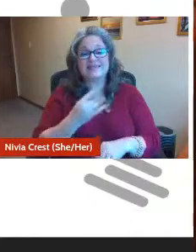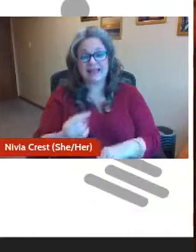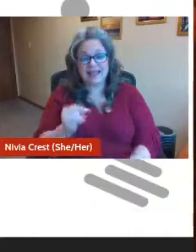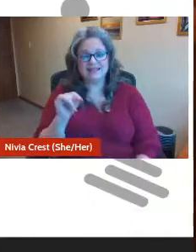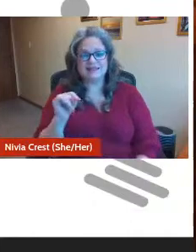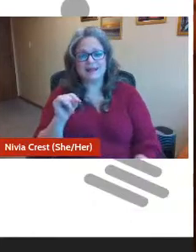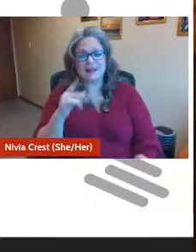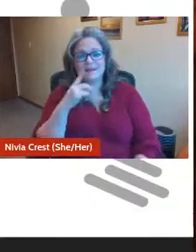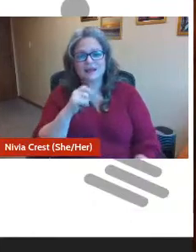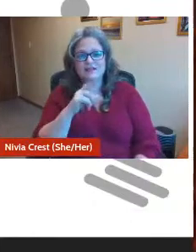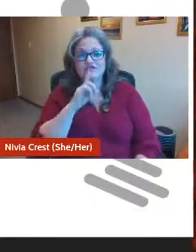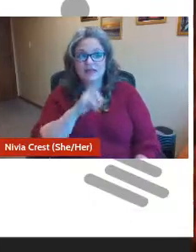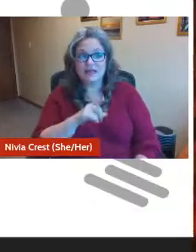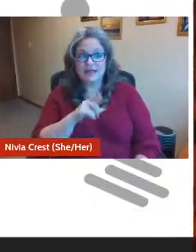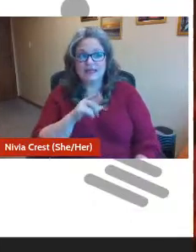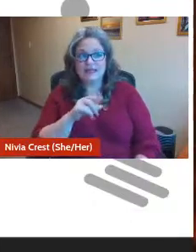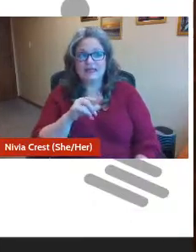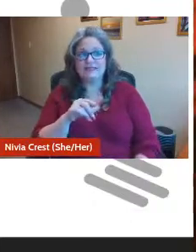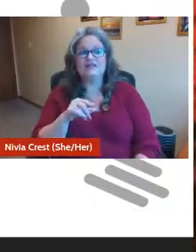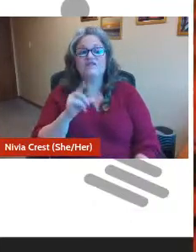because she's extremely picky. And